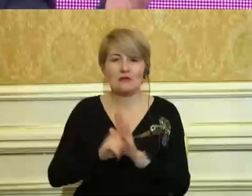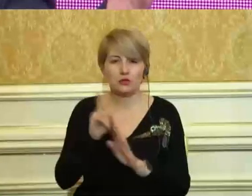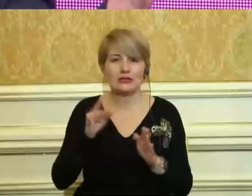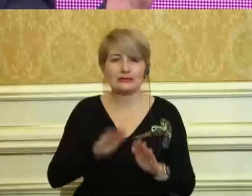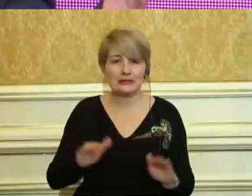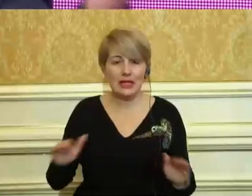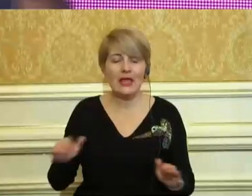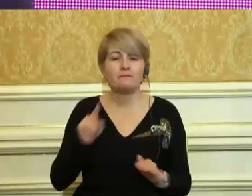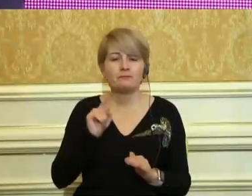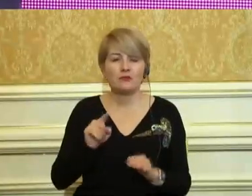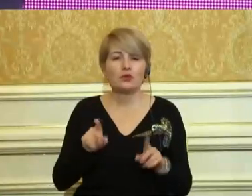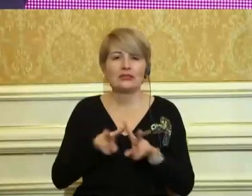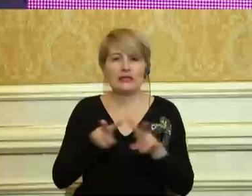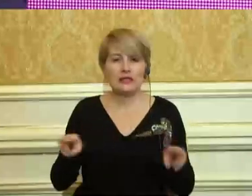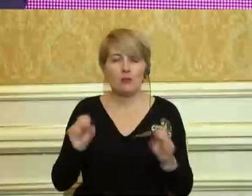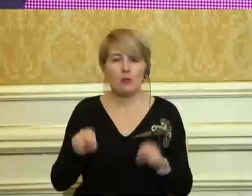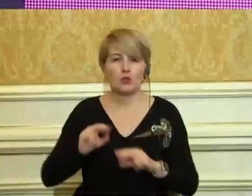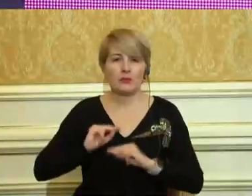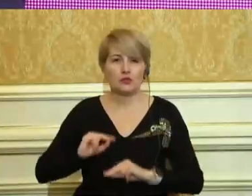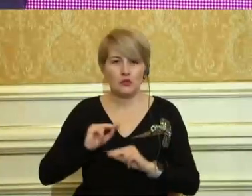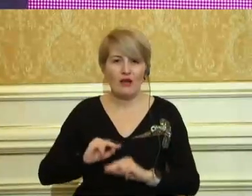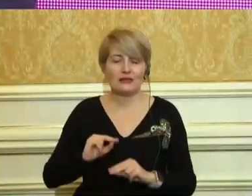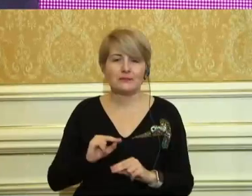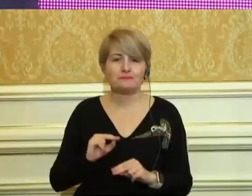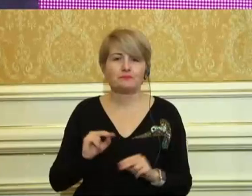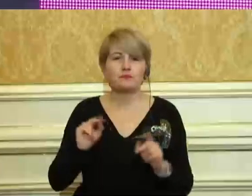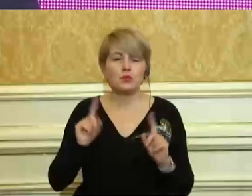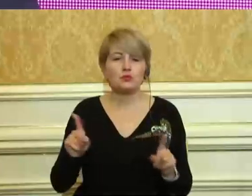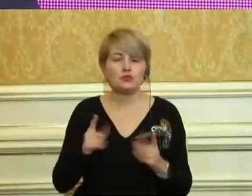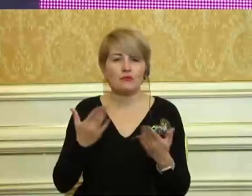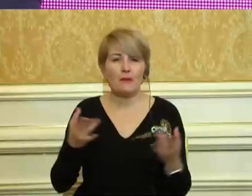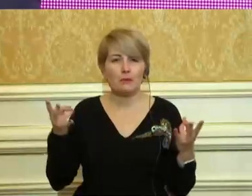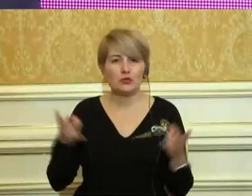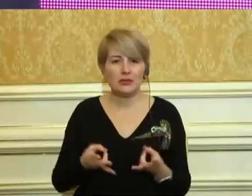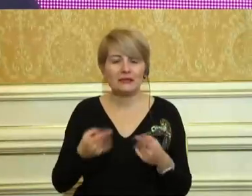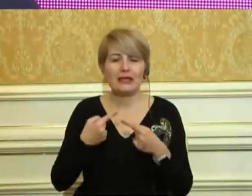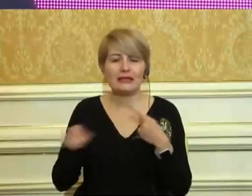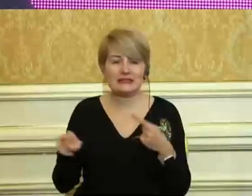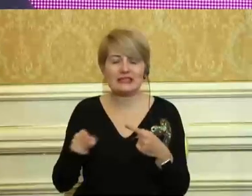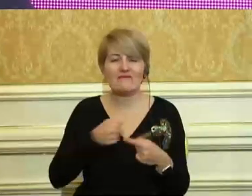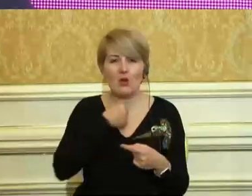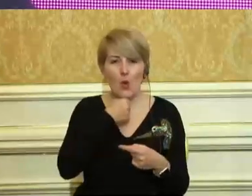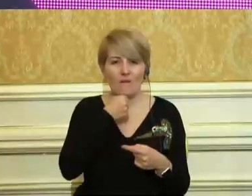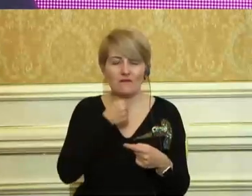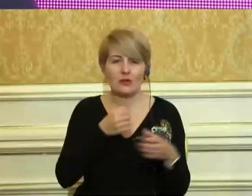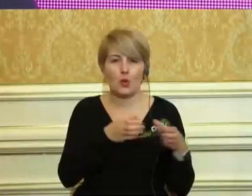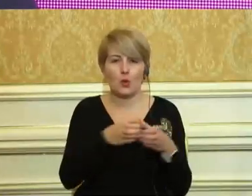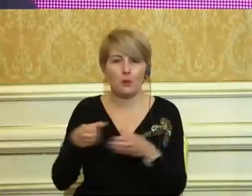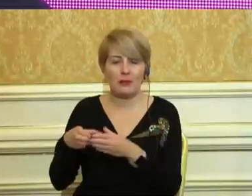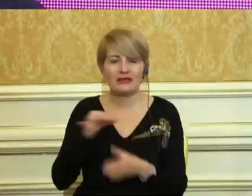and 30 year olds on your councils as much as you need the 50 and 60 year olds. And so, yes. We need to watch.